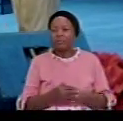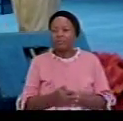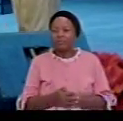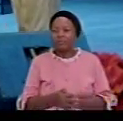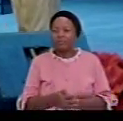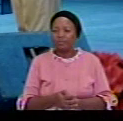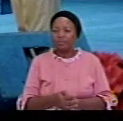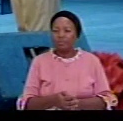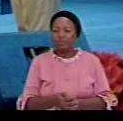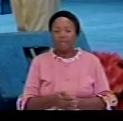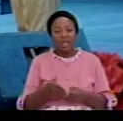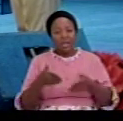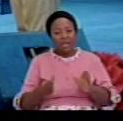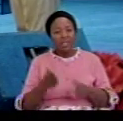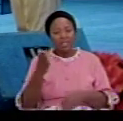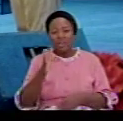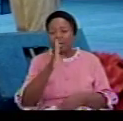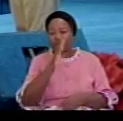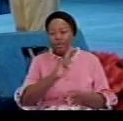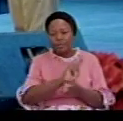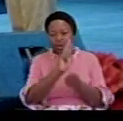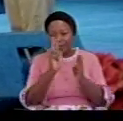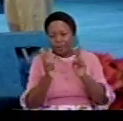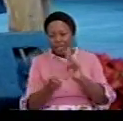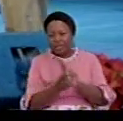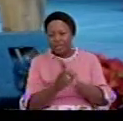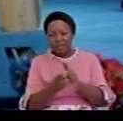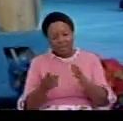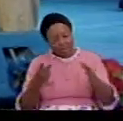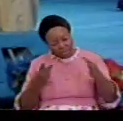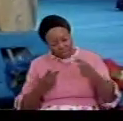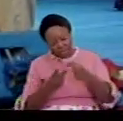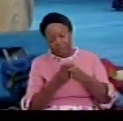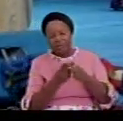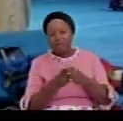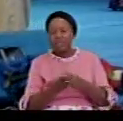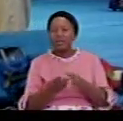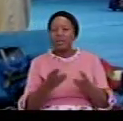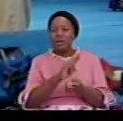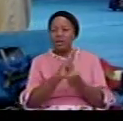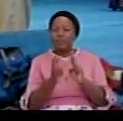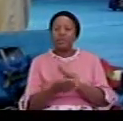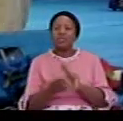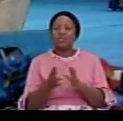Let there be repentance, transparent repentance.